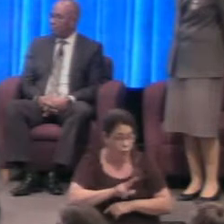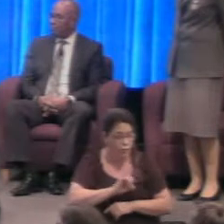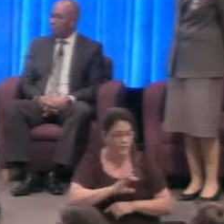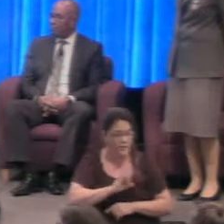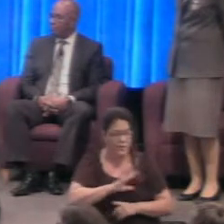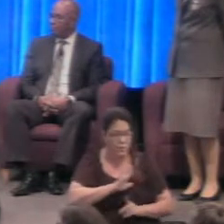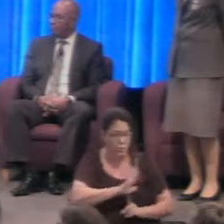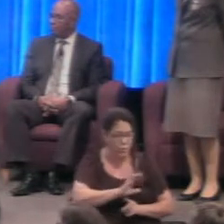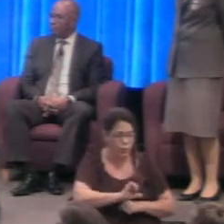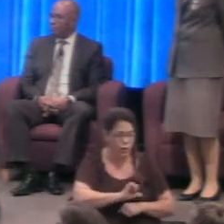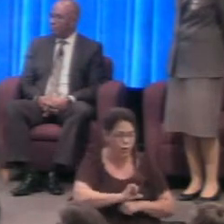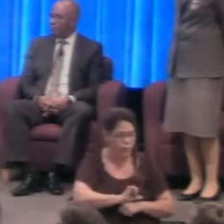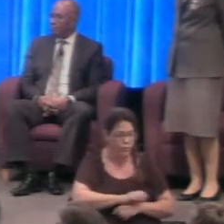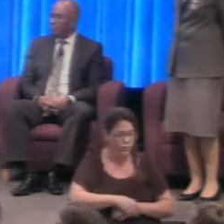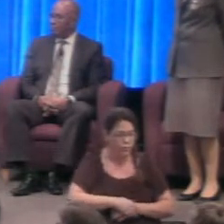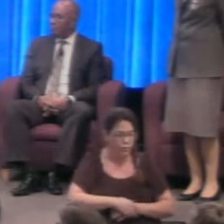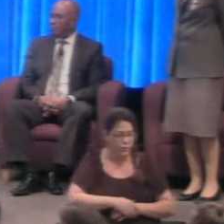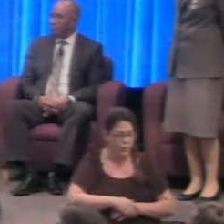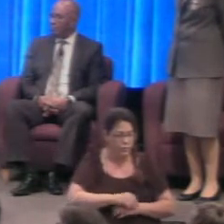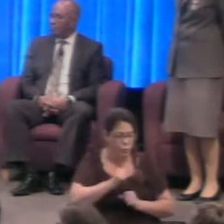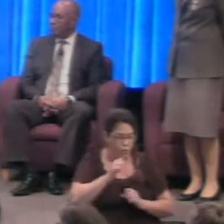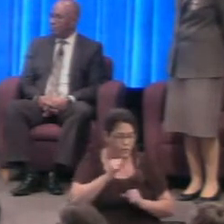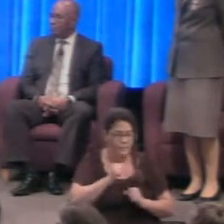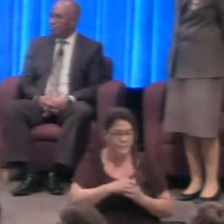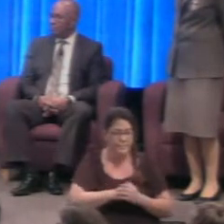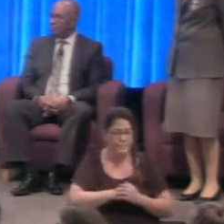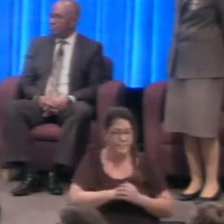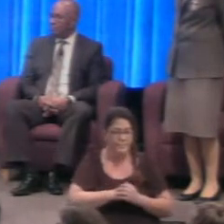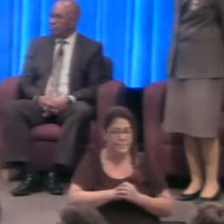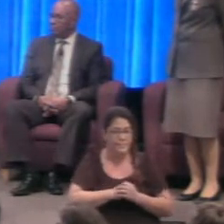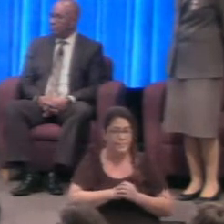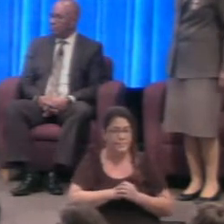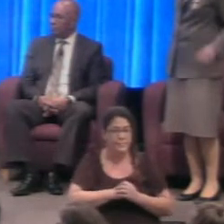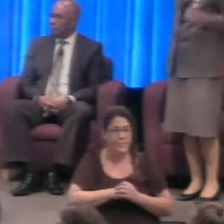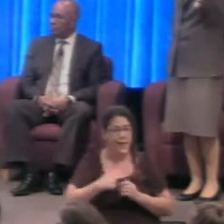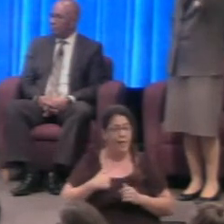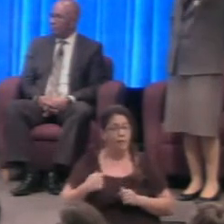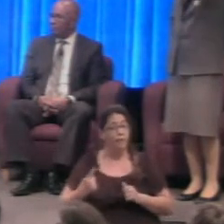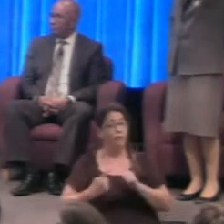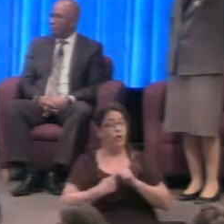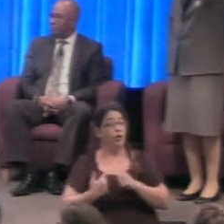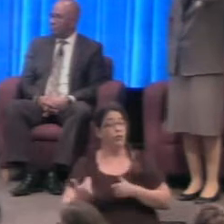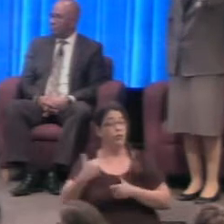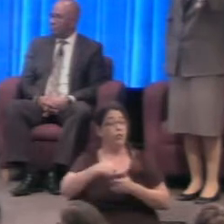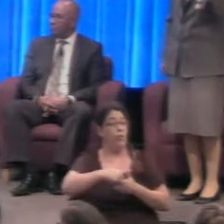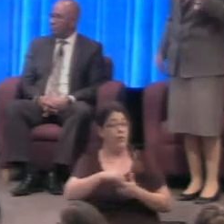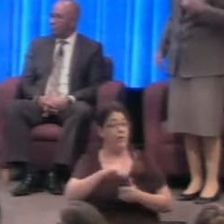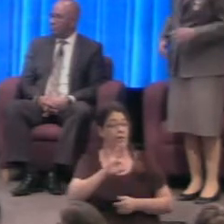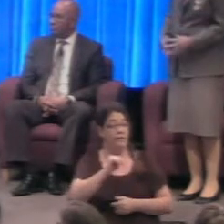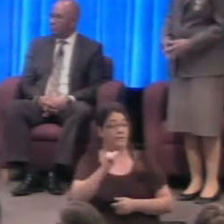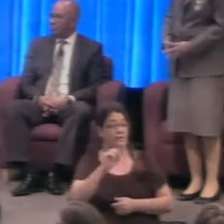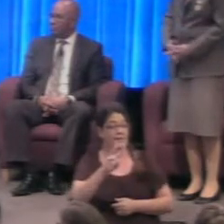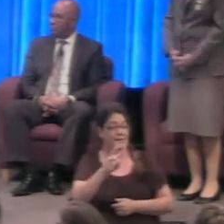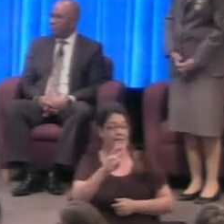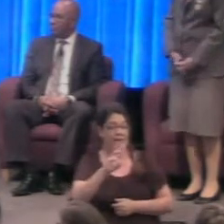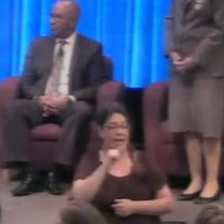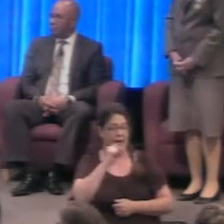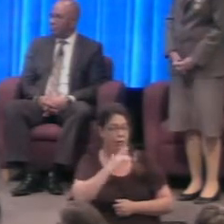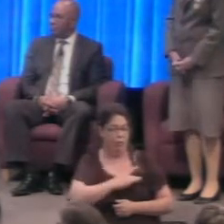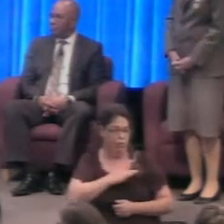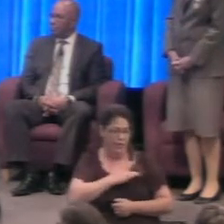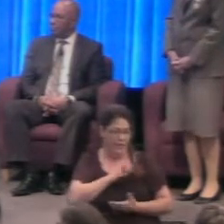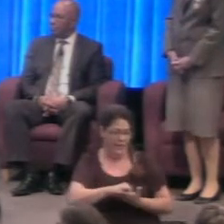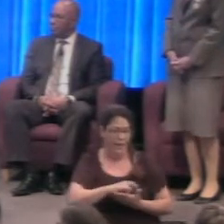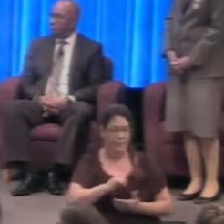very awesome job. And one thing I didn't appreciate when I first came into the F-16 program, and I have since